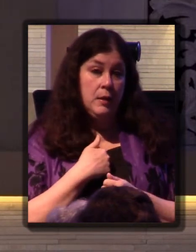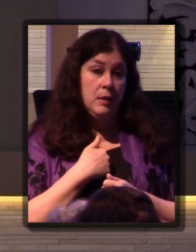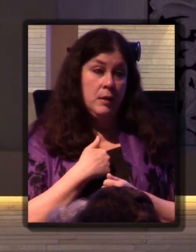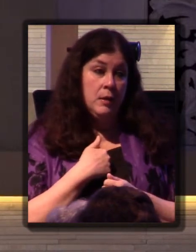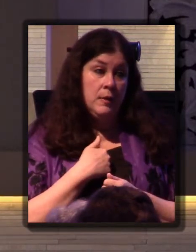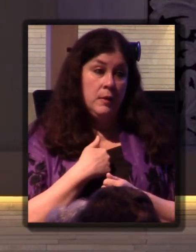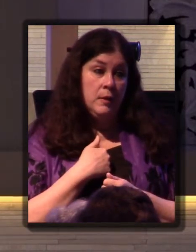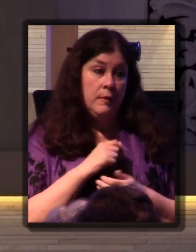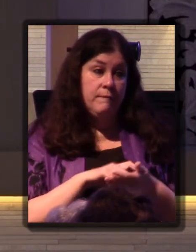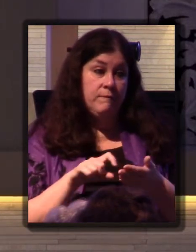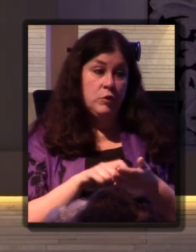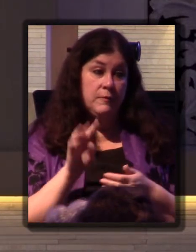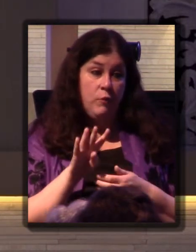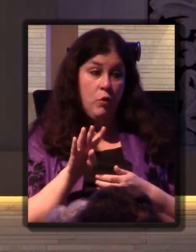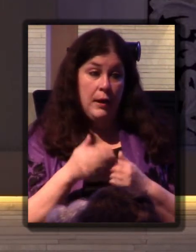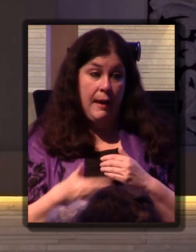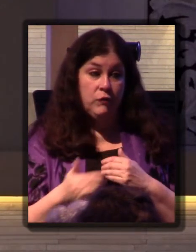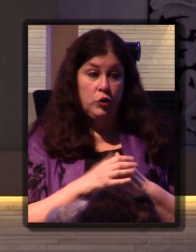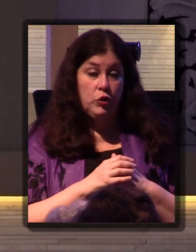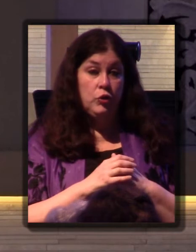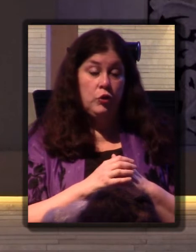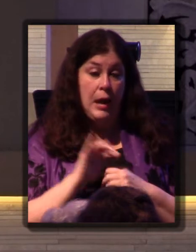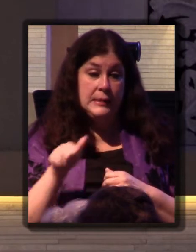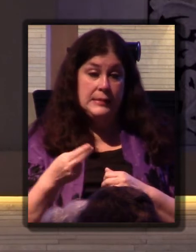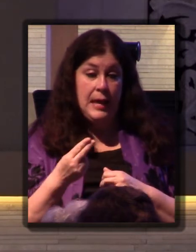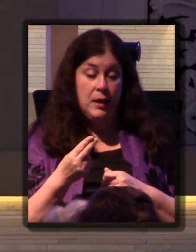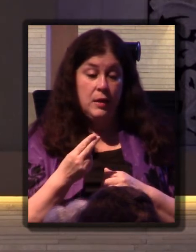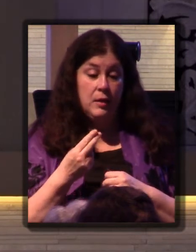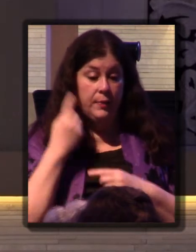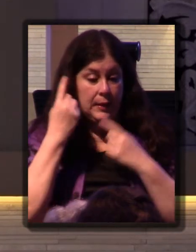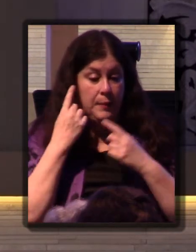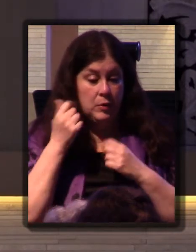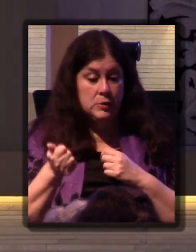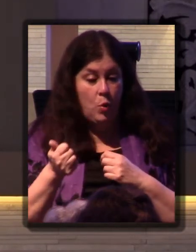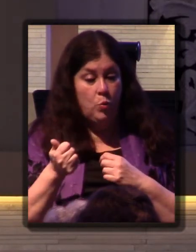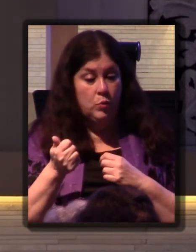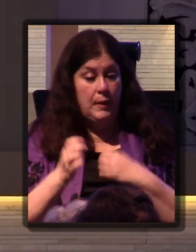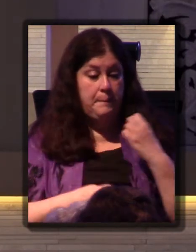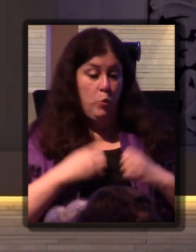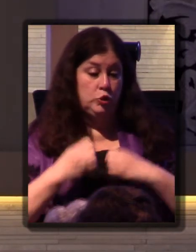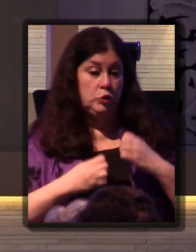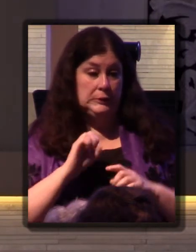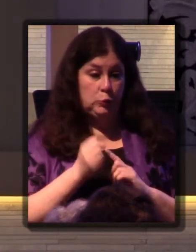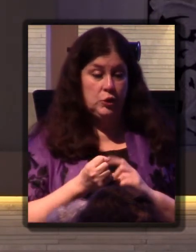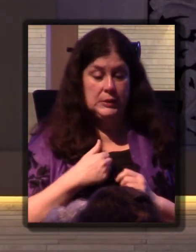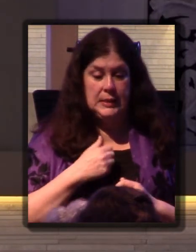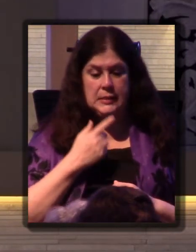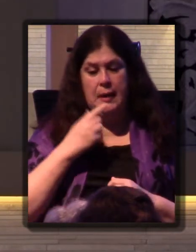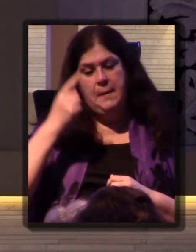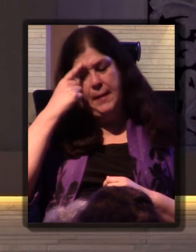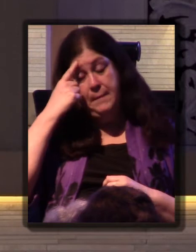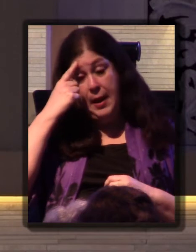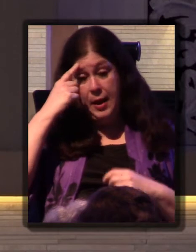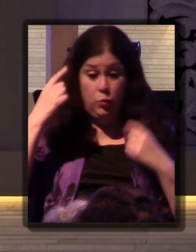will, in verse 4 and following. Isaiah, again, reflecting on his own mental or emotional state, he